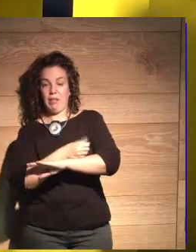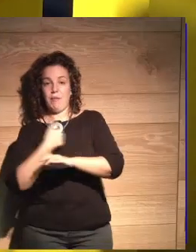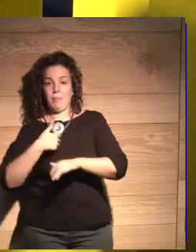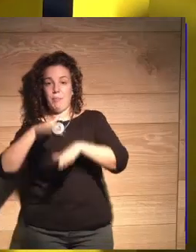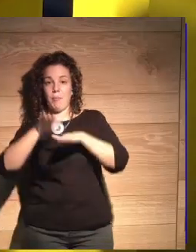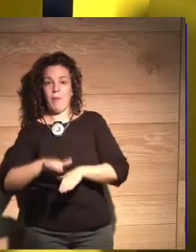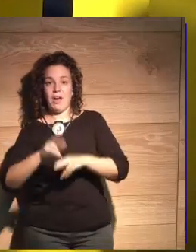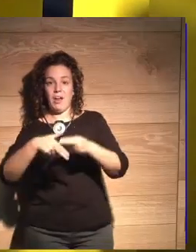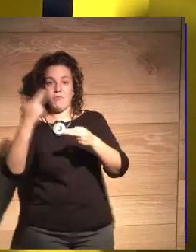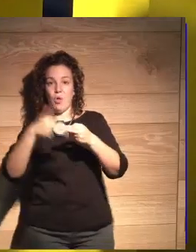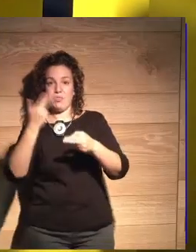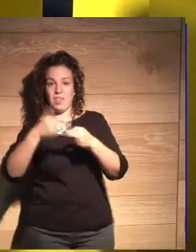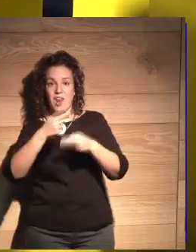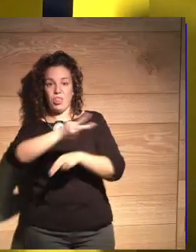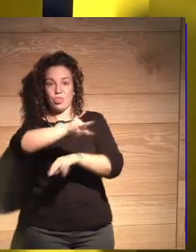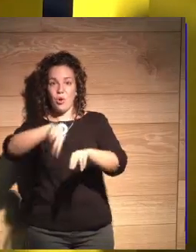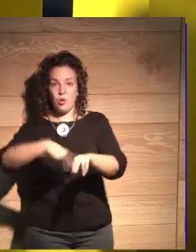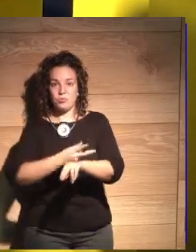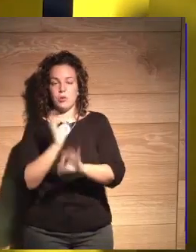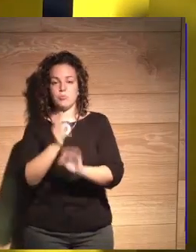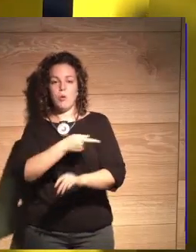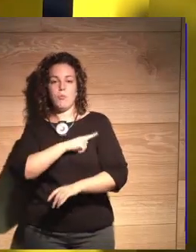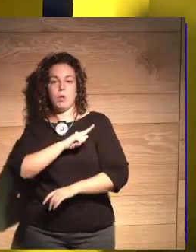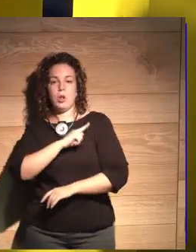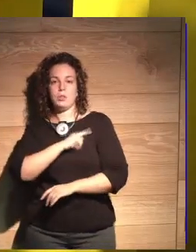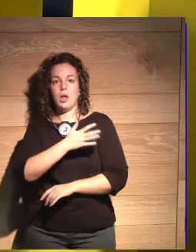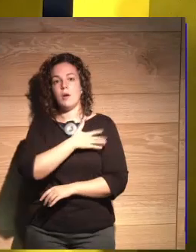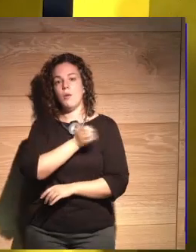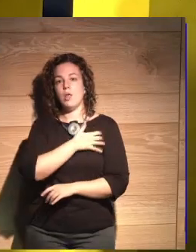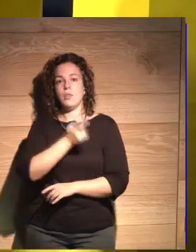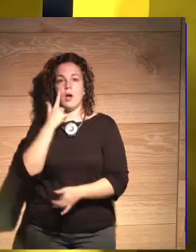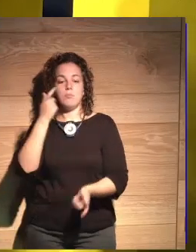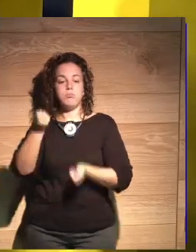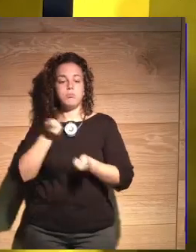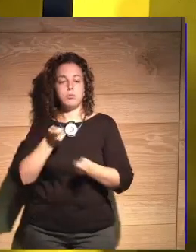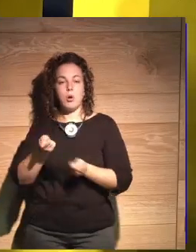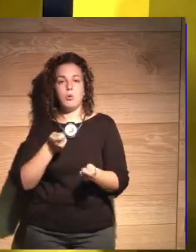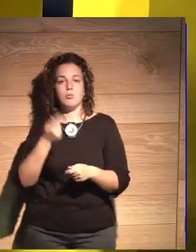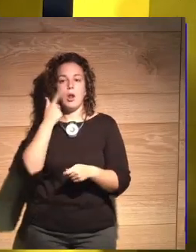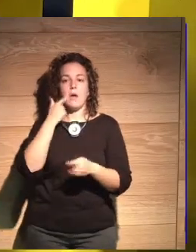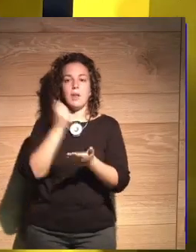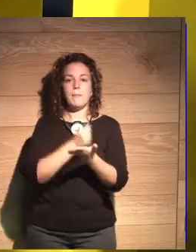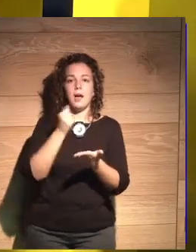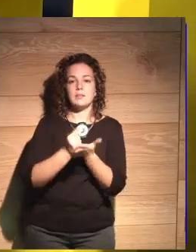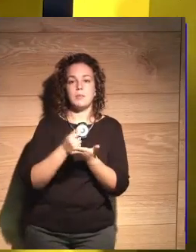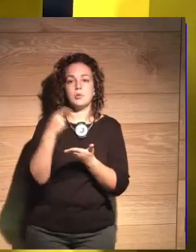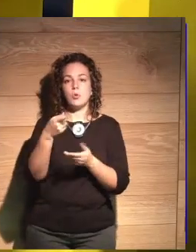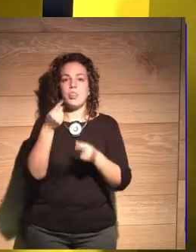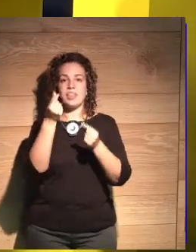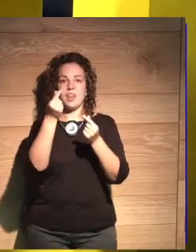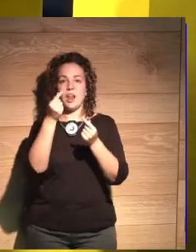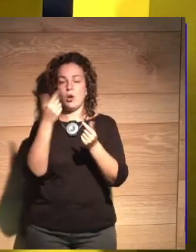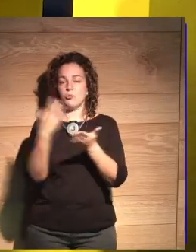checked all your passports, and then you had to change all your money. Nowadays, when I flew on Monday